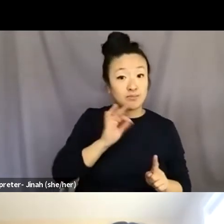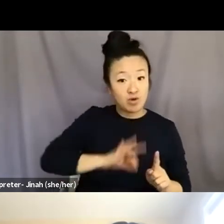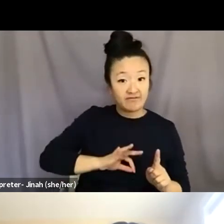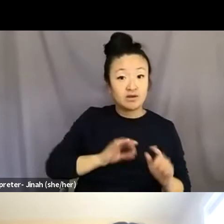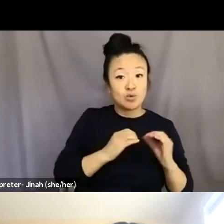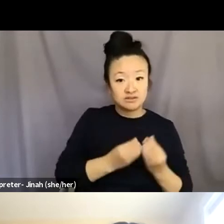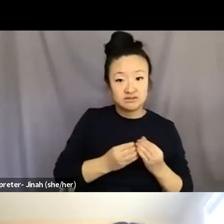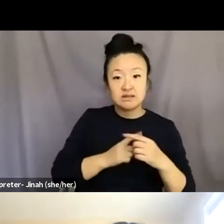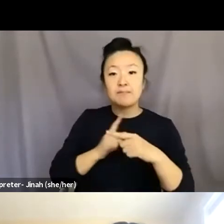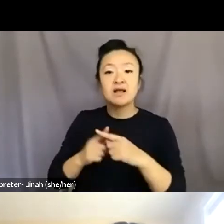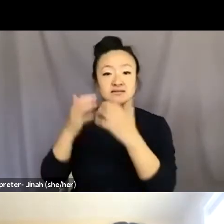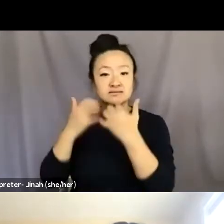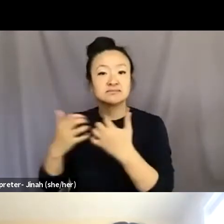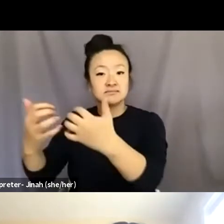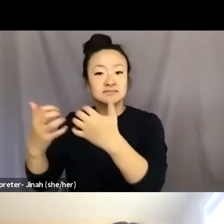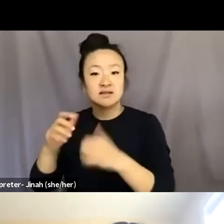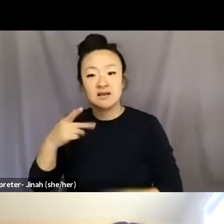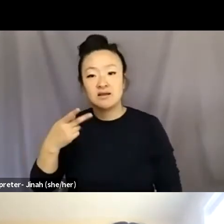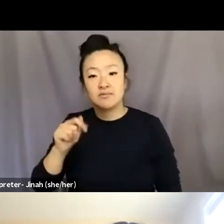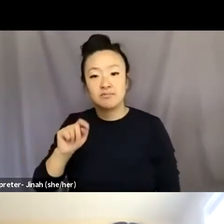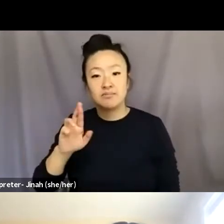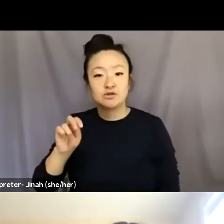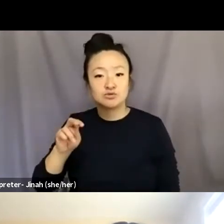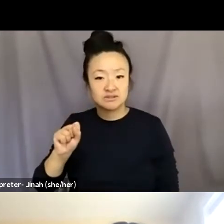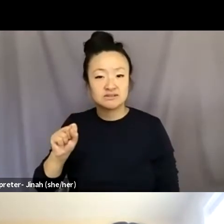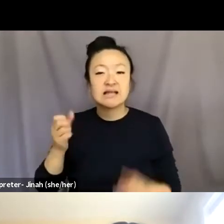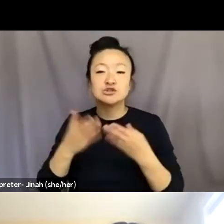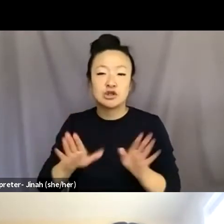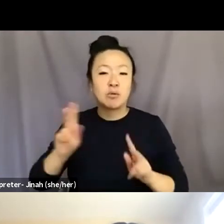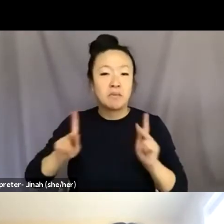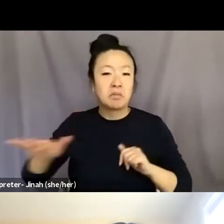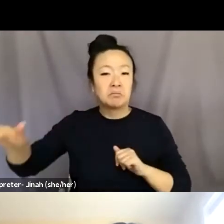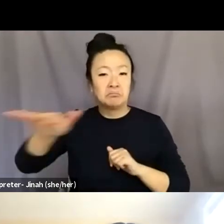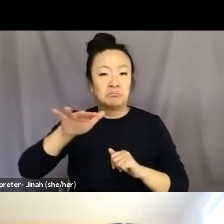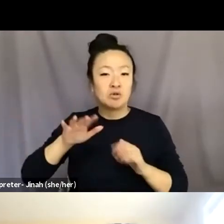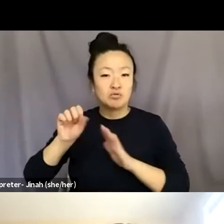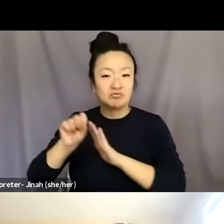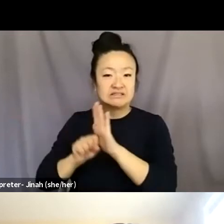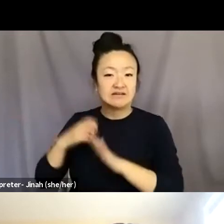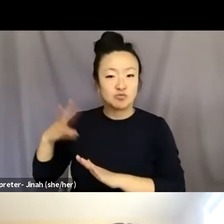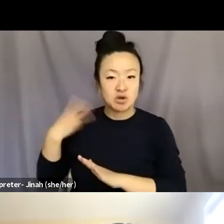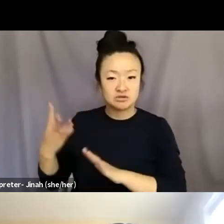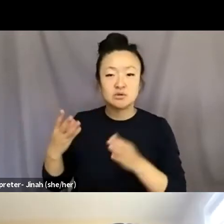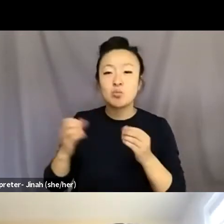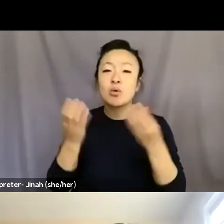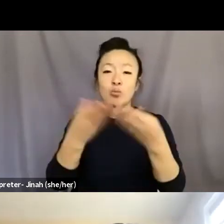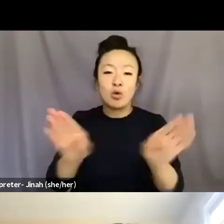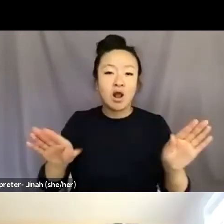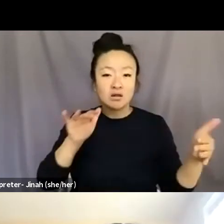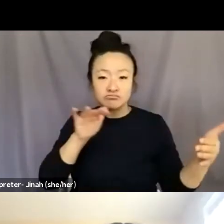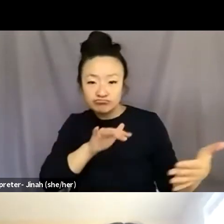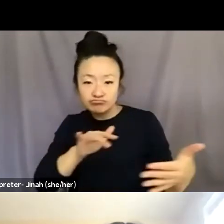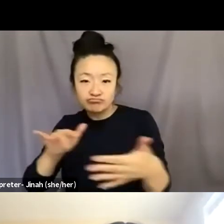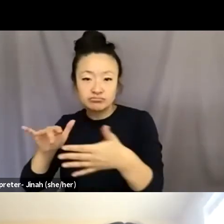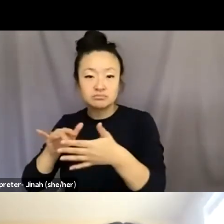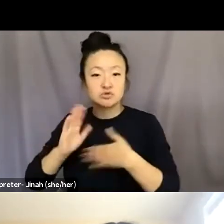from patrons and audience members and the general public statewide. So this is a much broader and more in-depth study that will help us